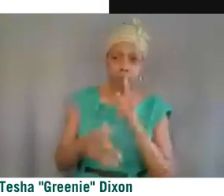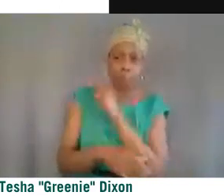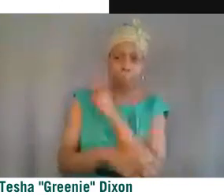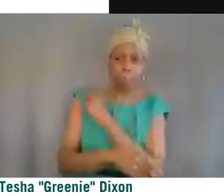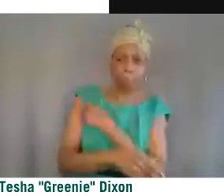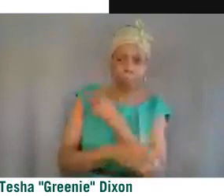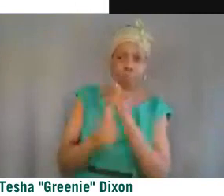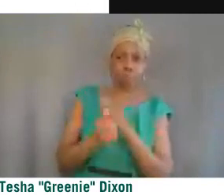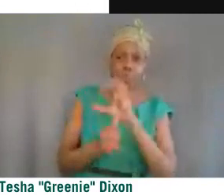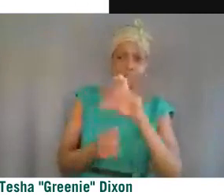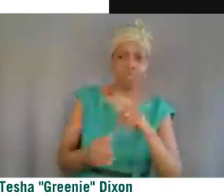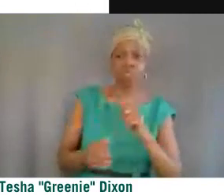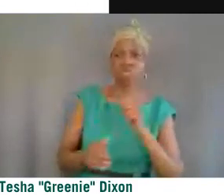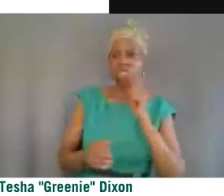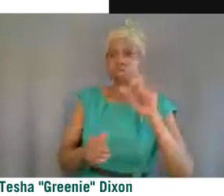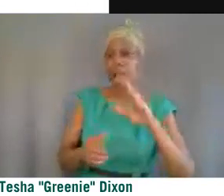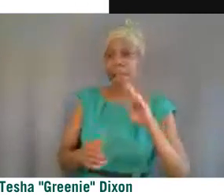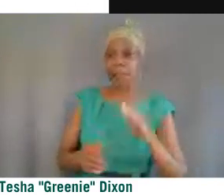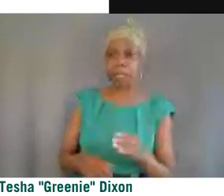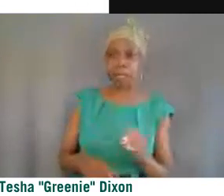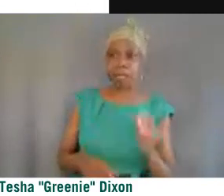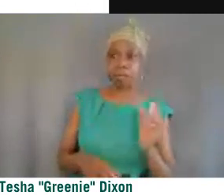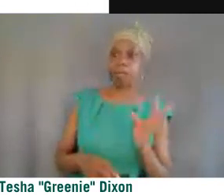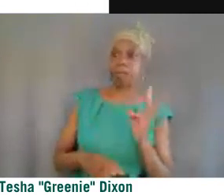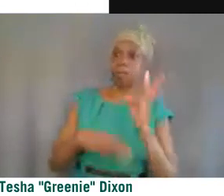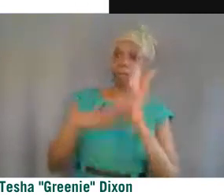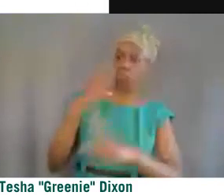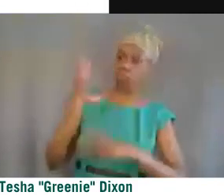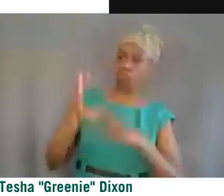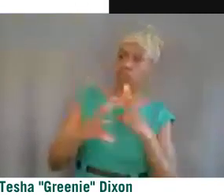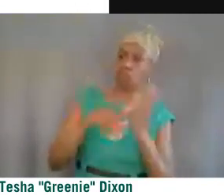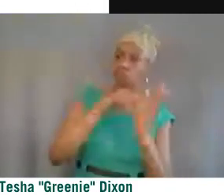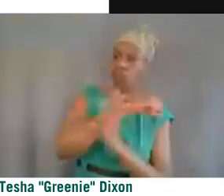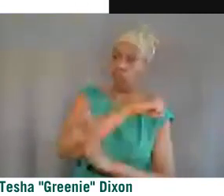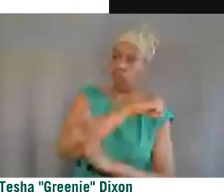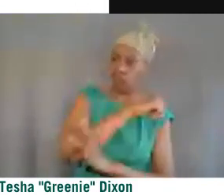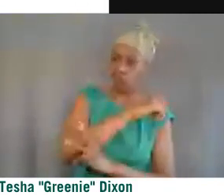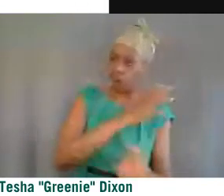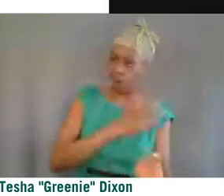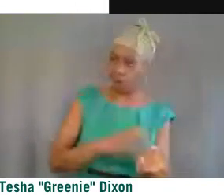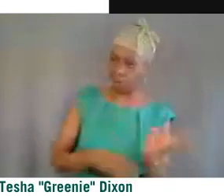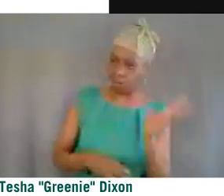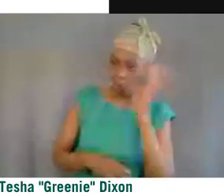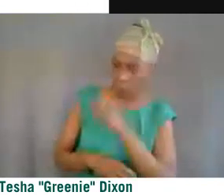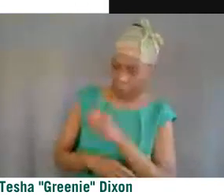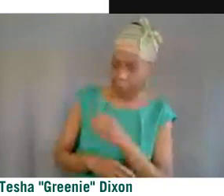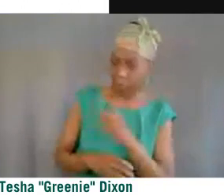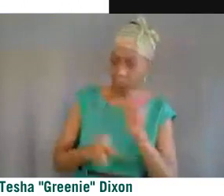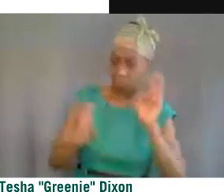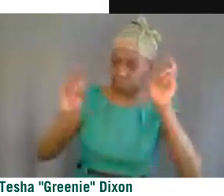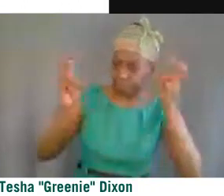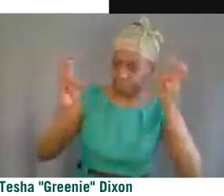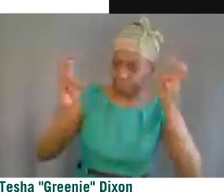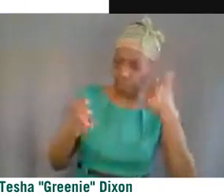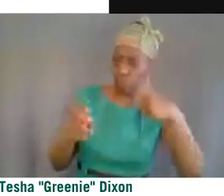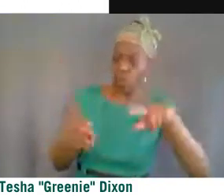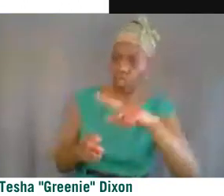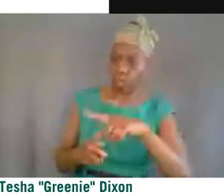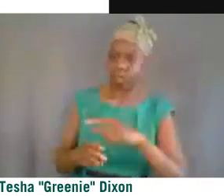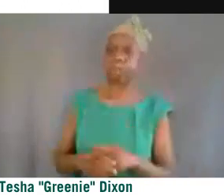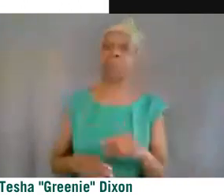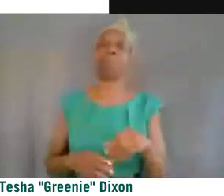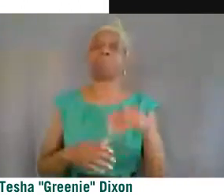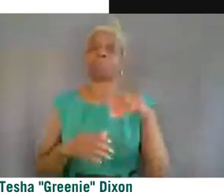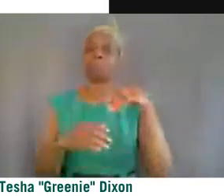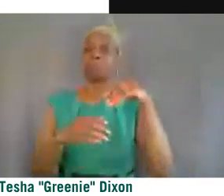completely foreign entity to them. And in each area,